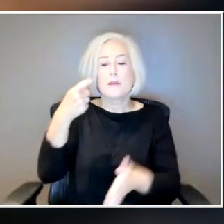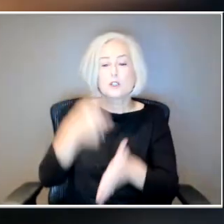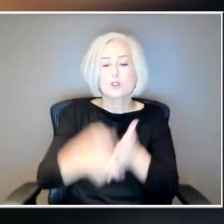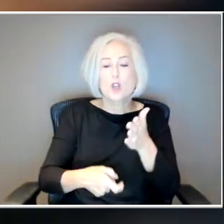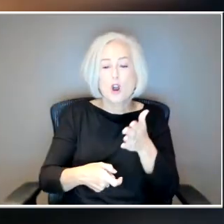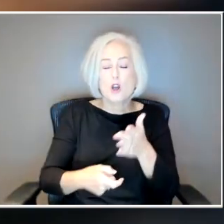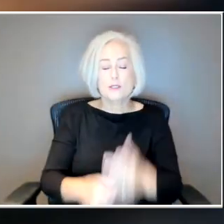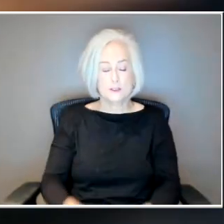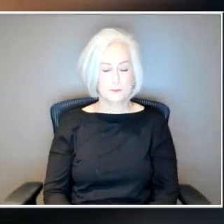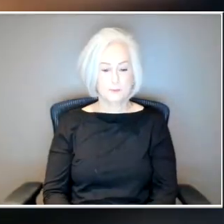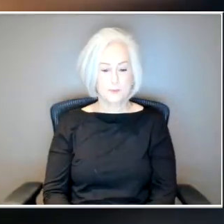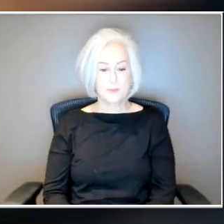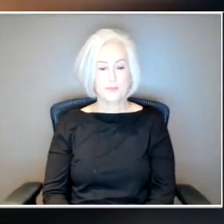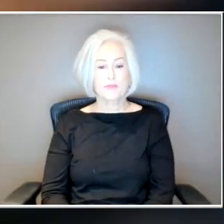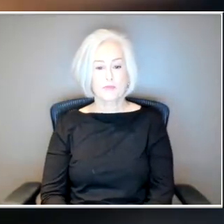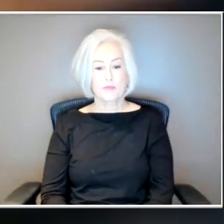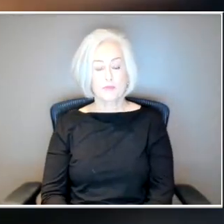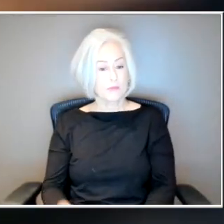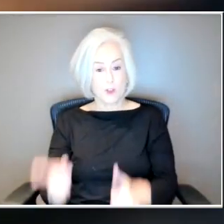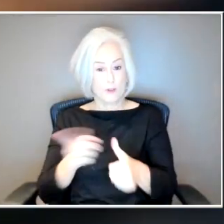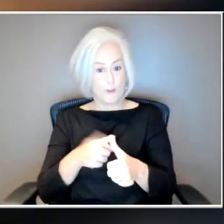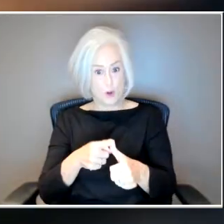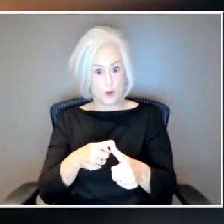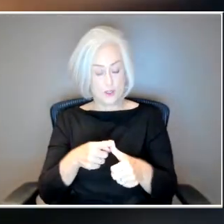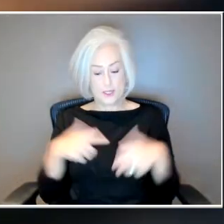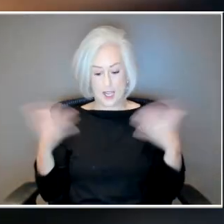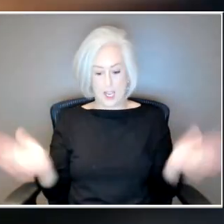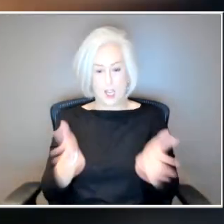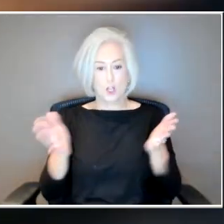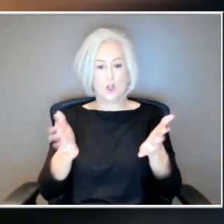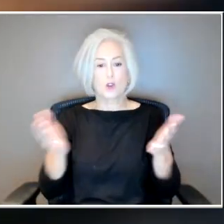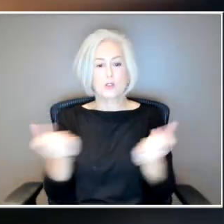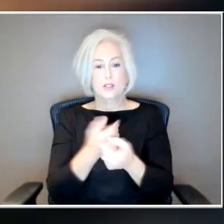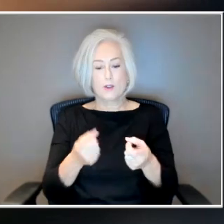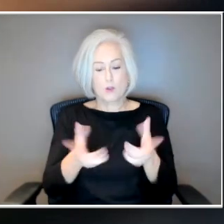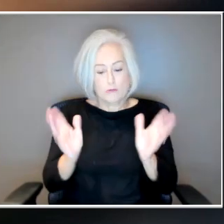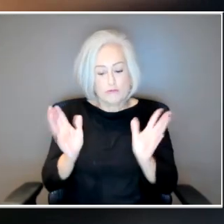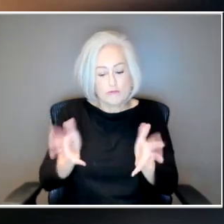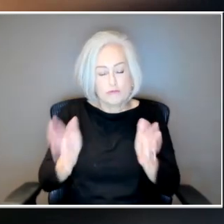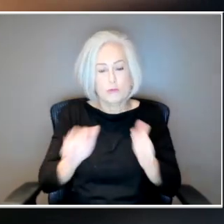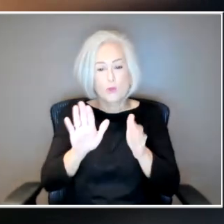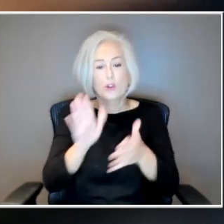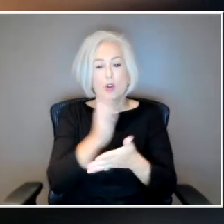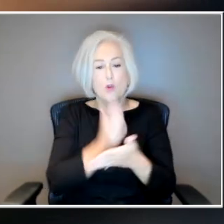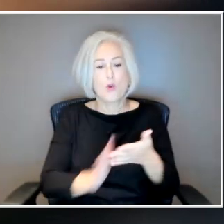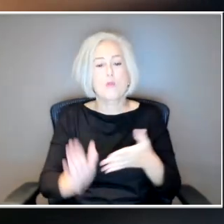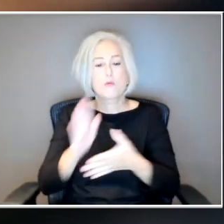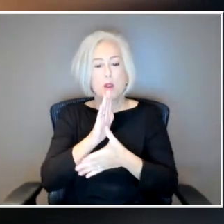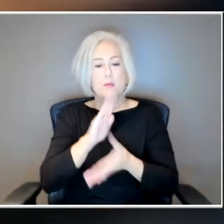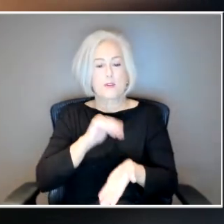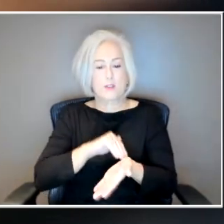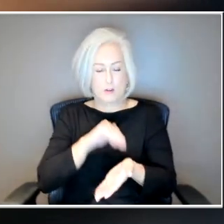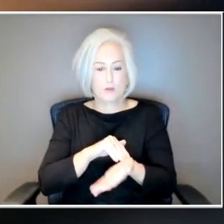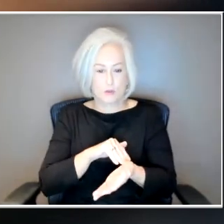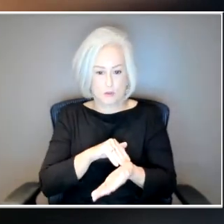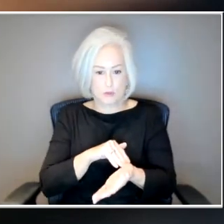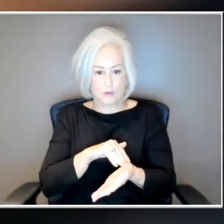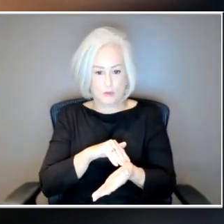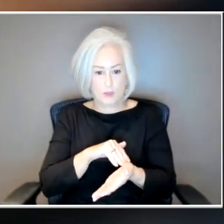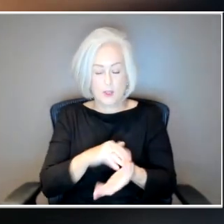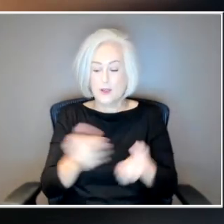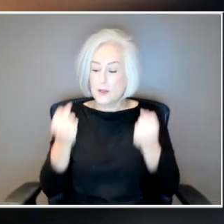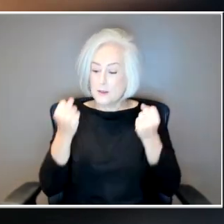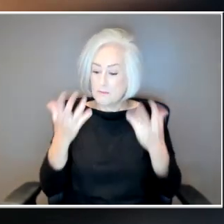Yeah, so the first thing I encourage everybody to do is talk to their primary care provider about this, because many people are